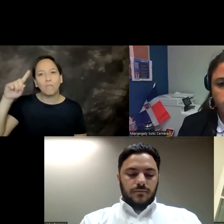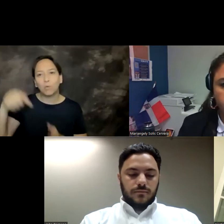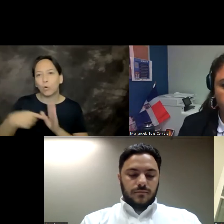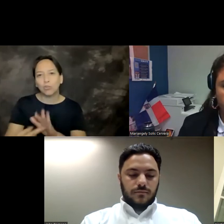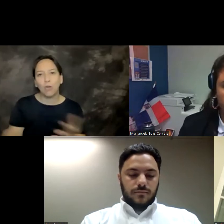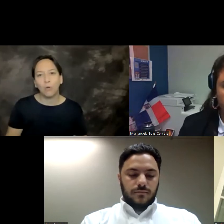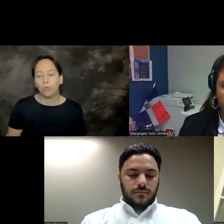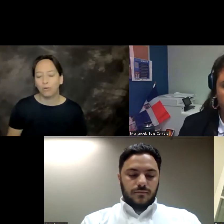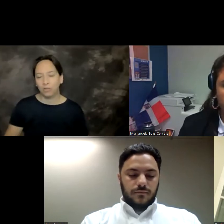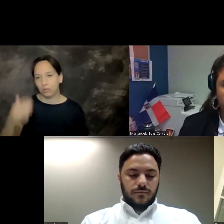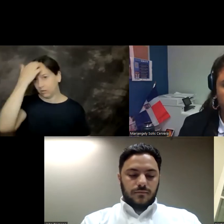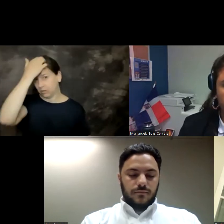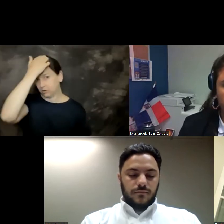anything?